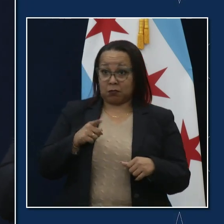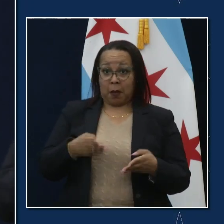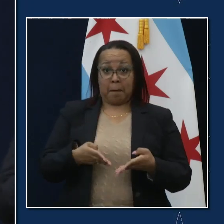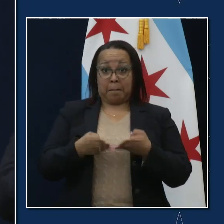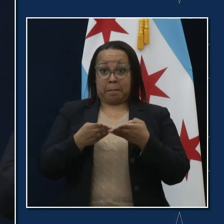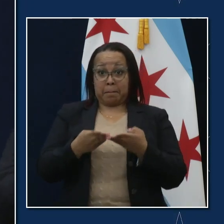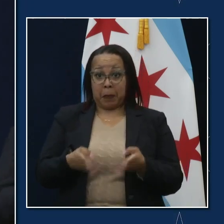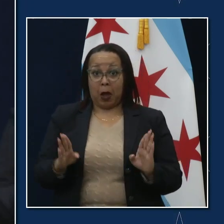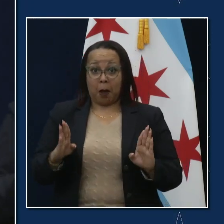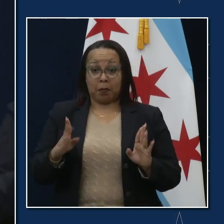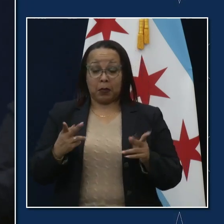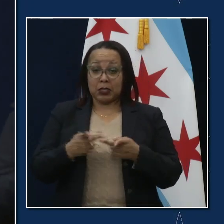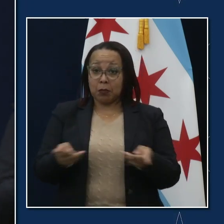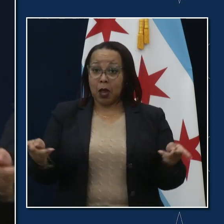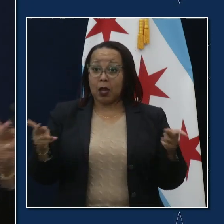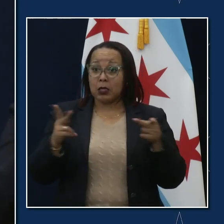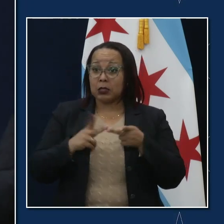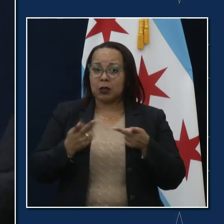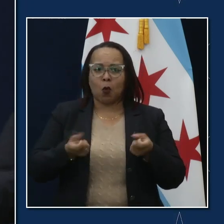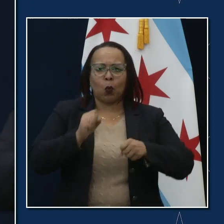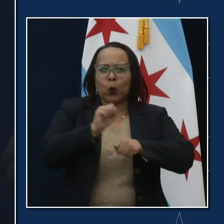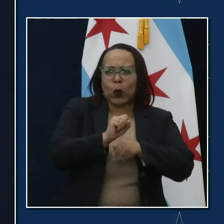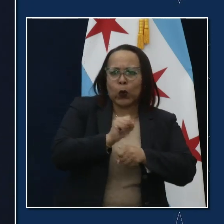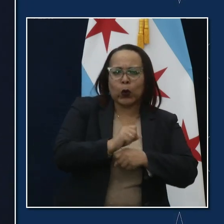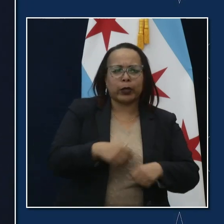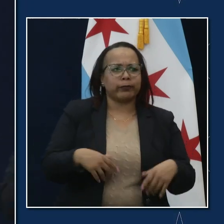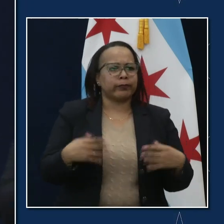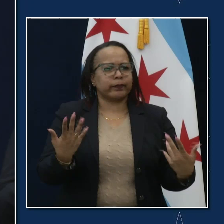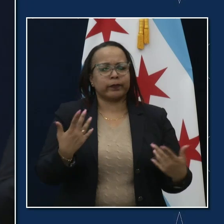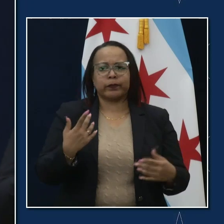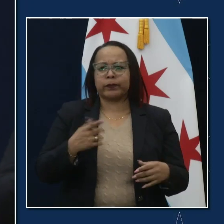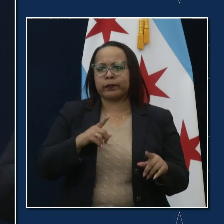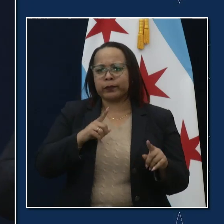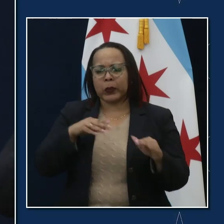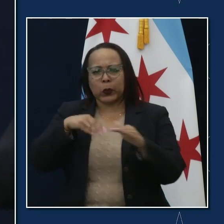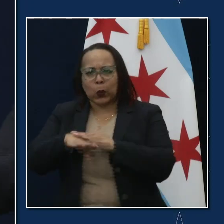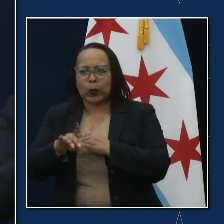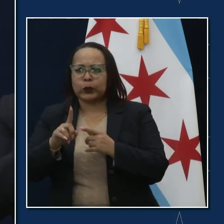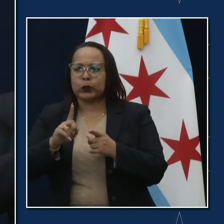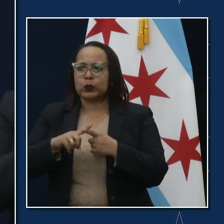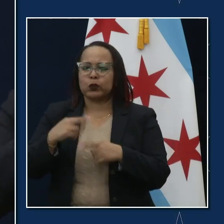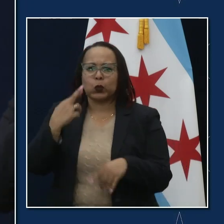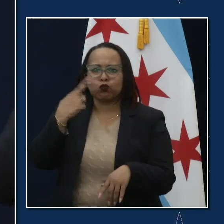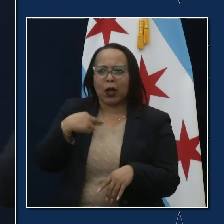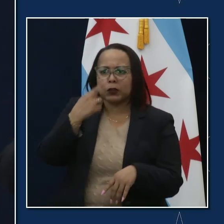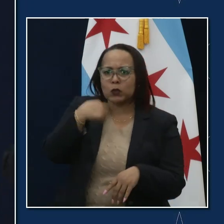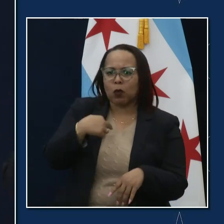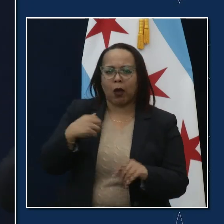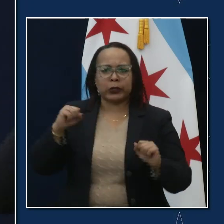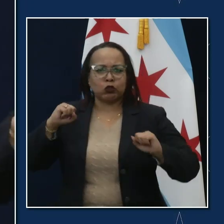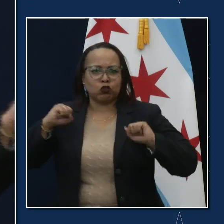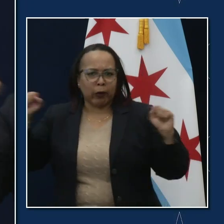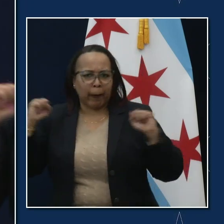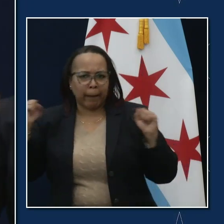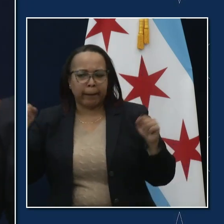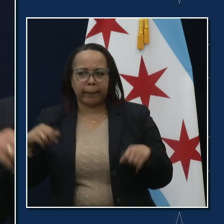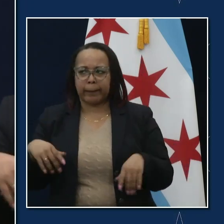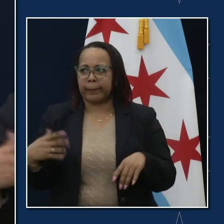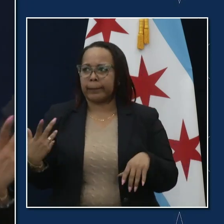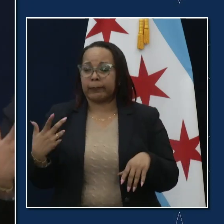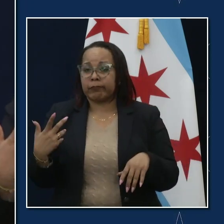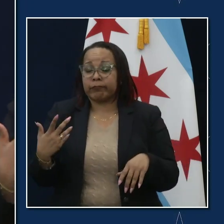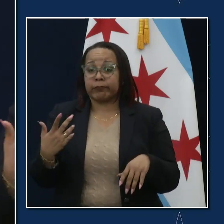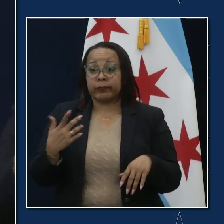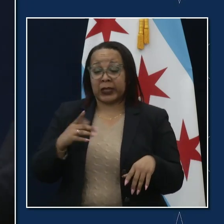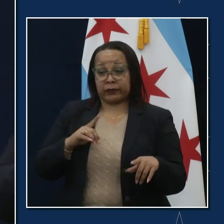space, whether you're at work, whether you're going into a restaurant, a gym, or